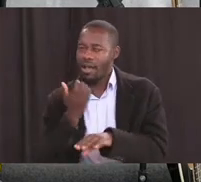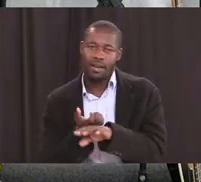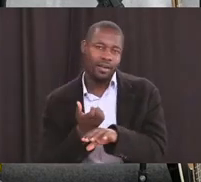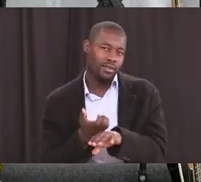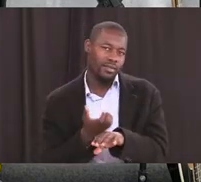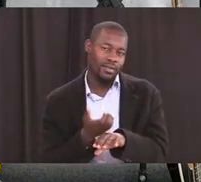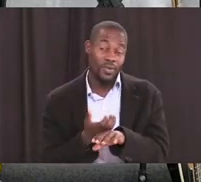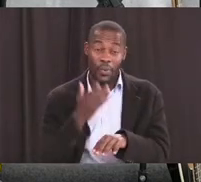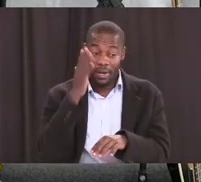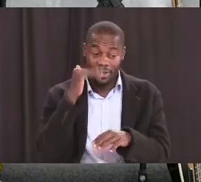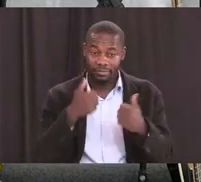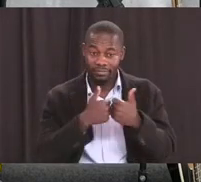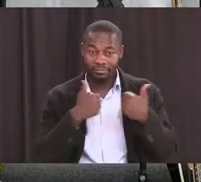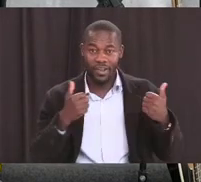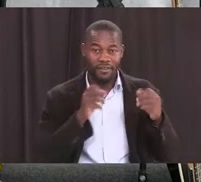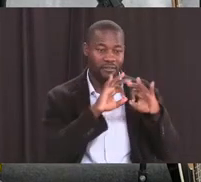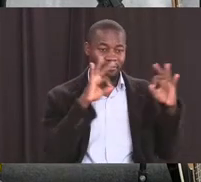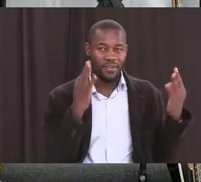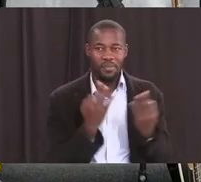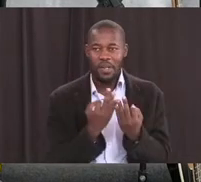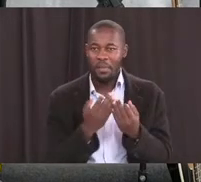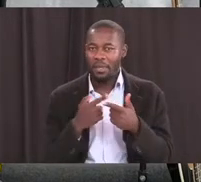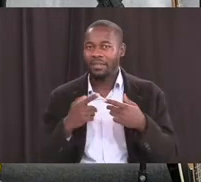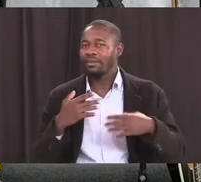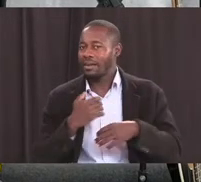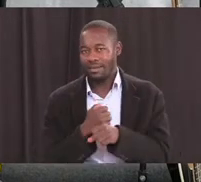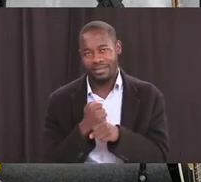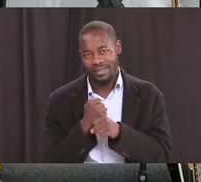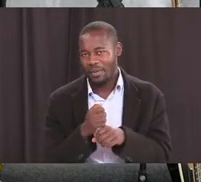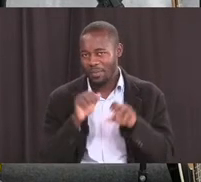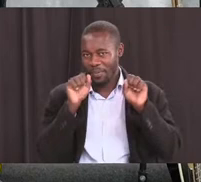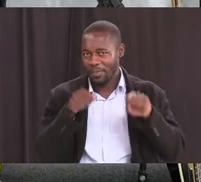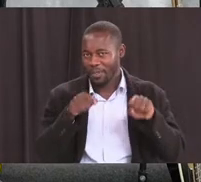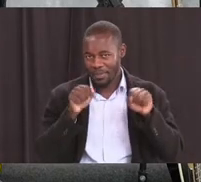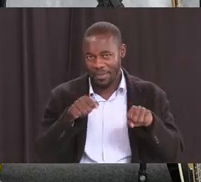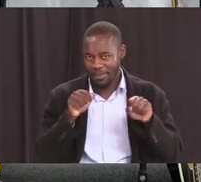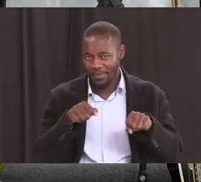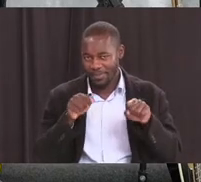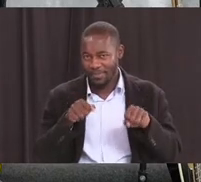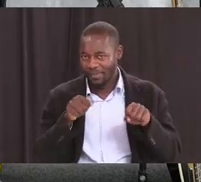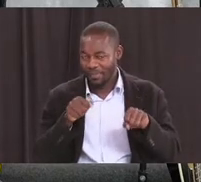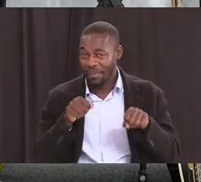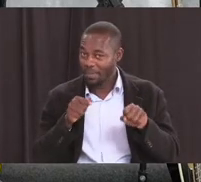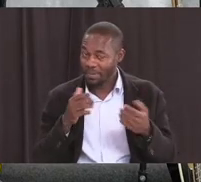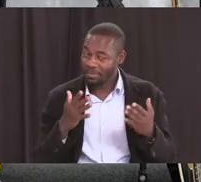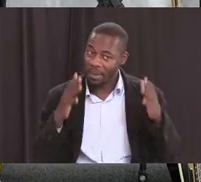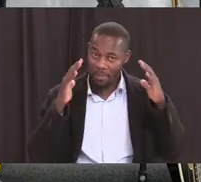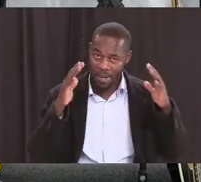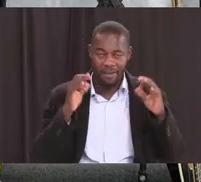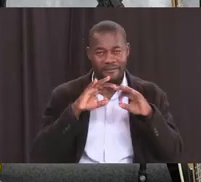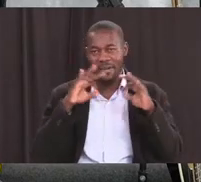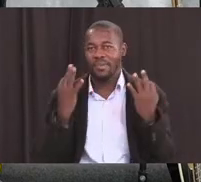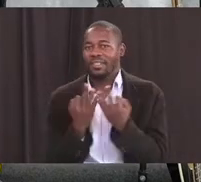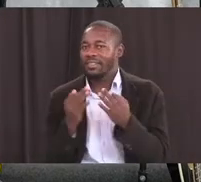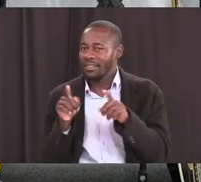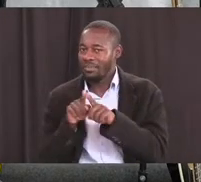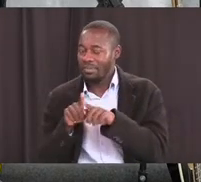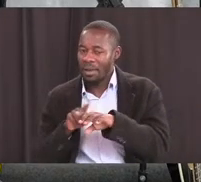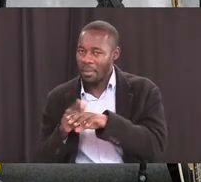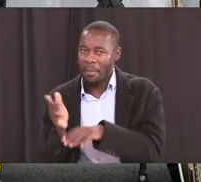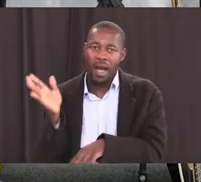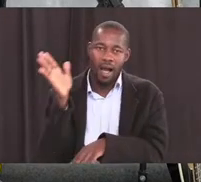easy. But we trust that there will be a big family waiting for him in the